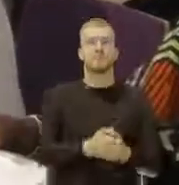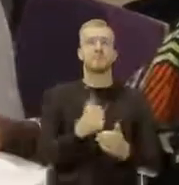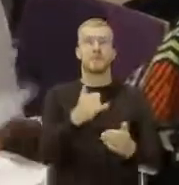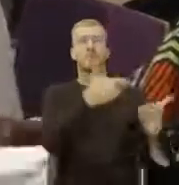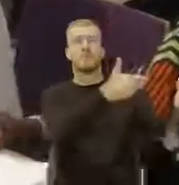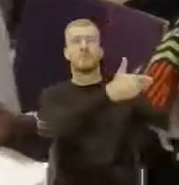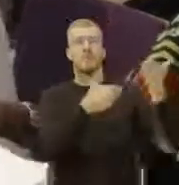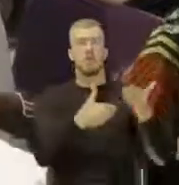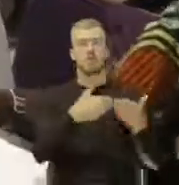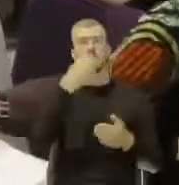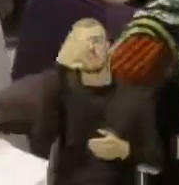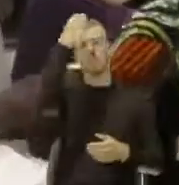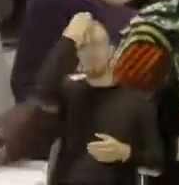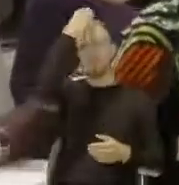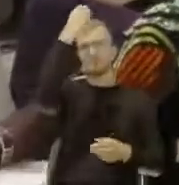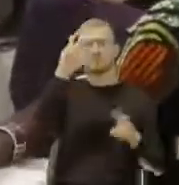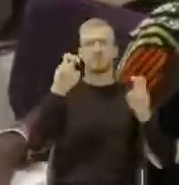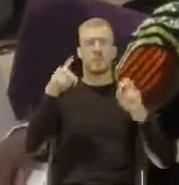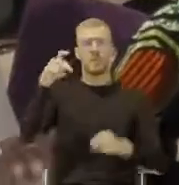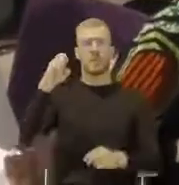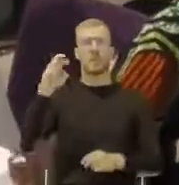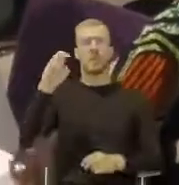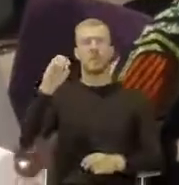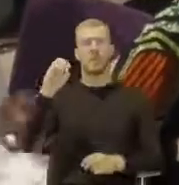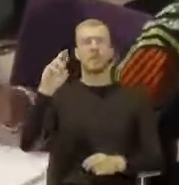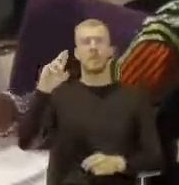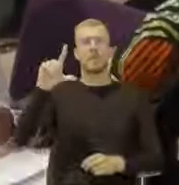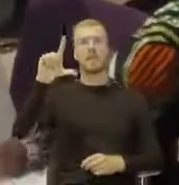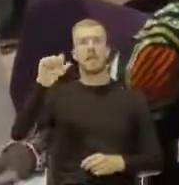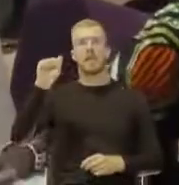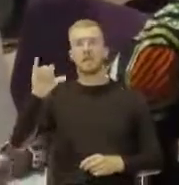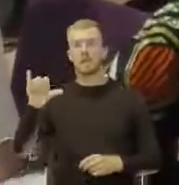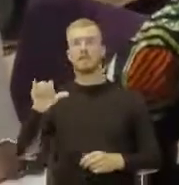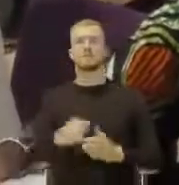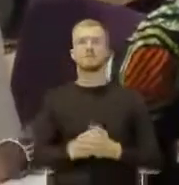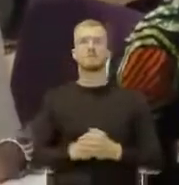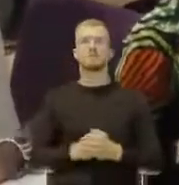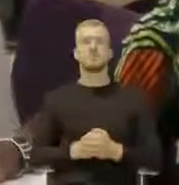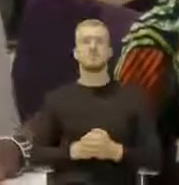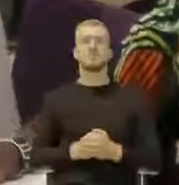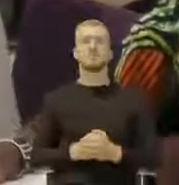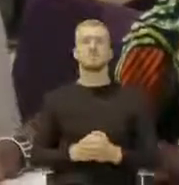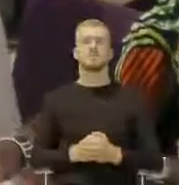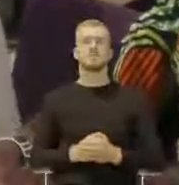Carlos Maya, para que nos dé su perspectivas.